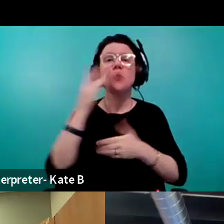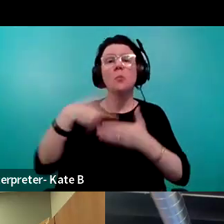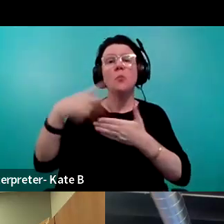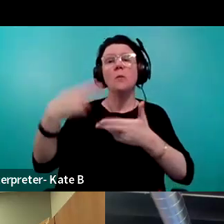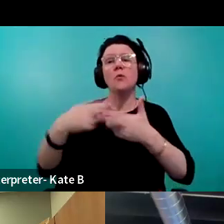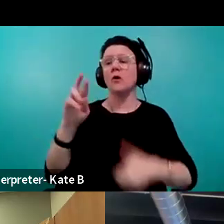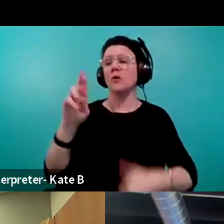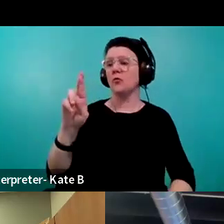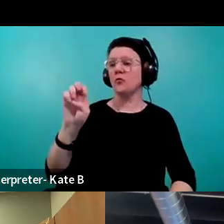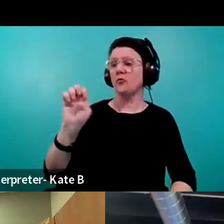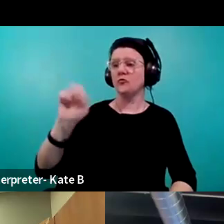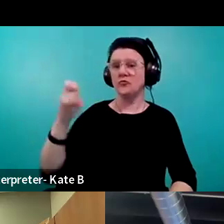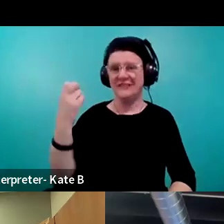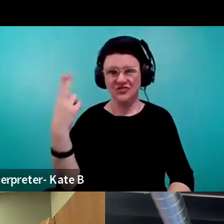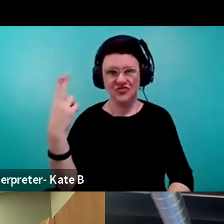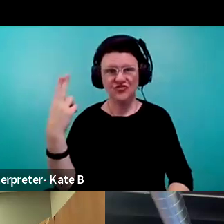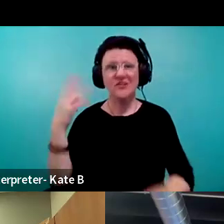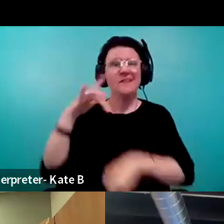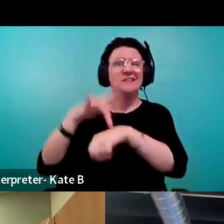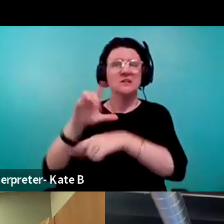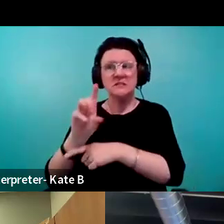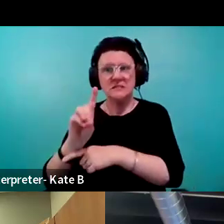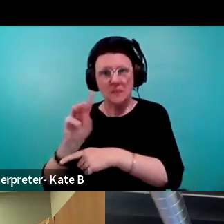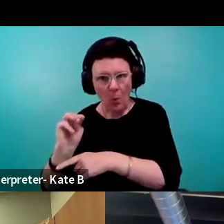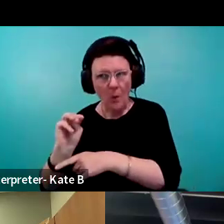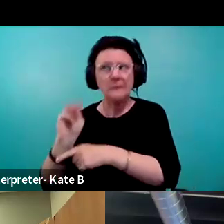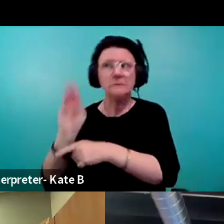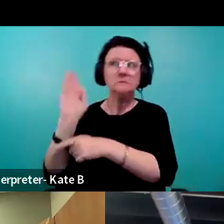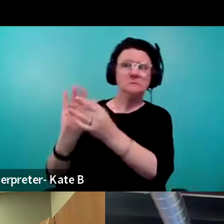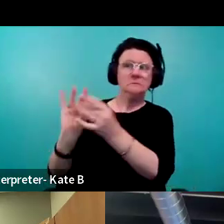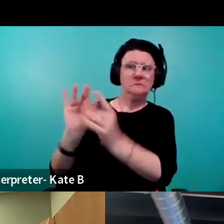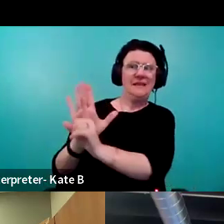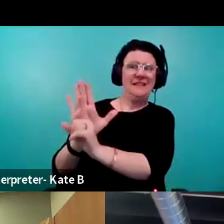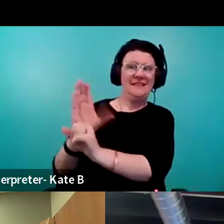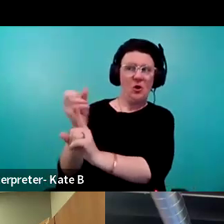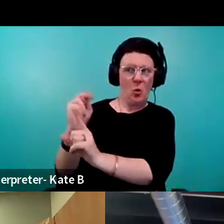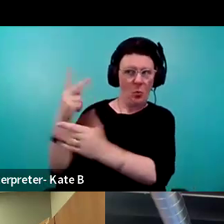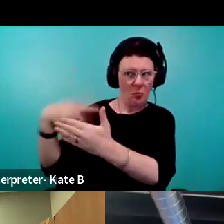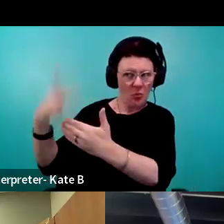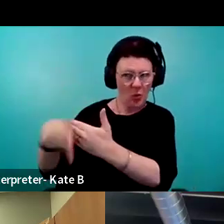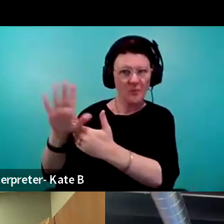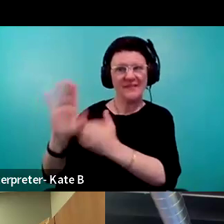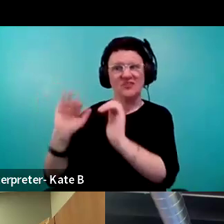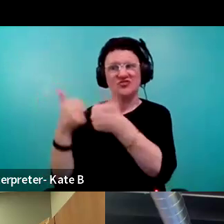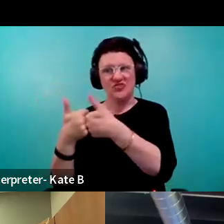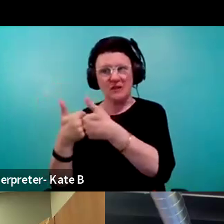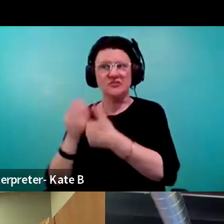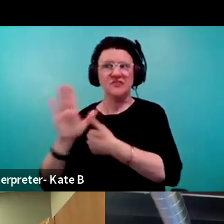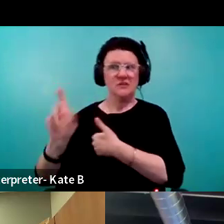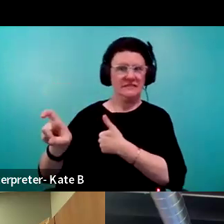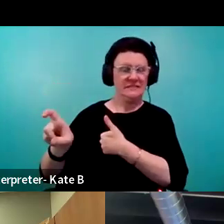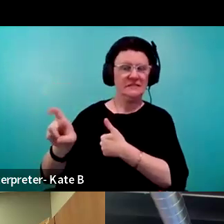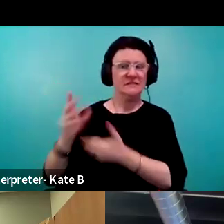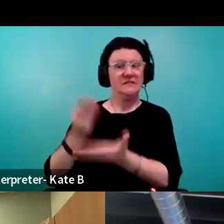They've come to Des Moines and talked to you about their program, their issues, their need,